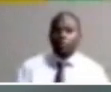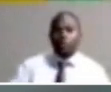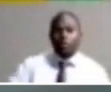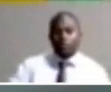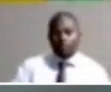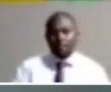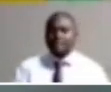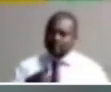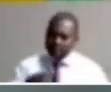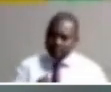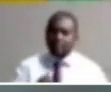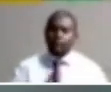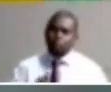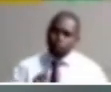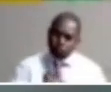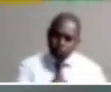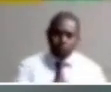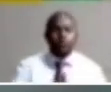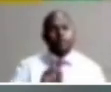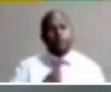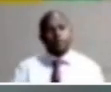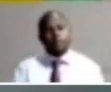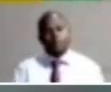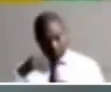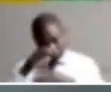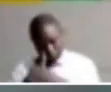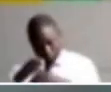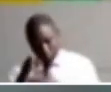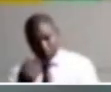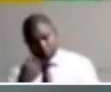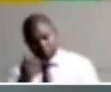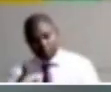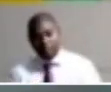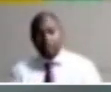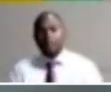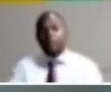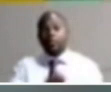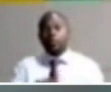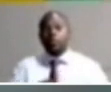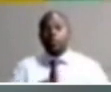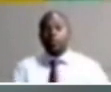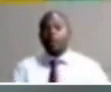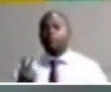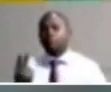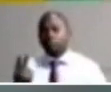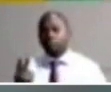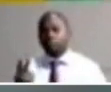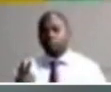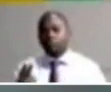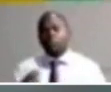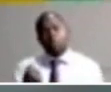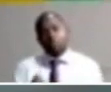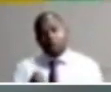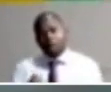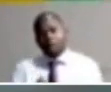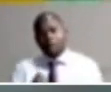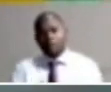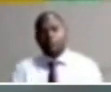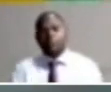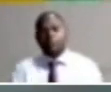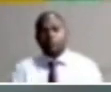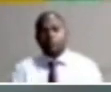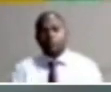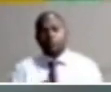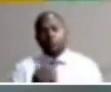did. However, this disease has 2 characteristics that make work